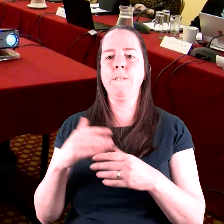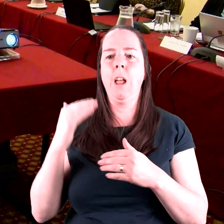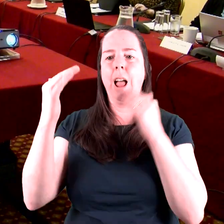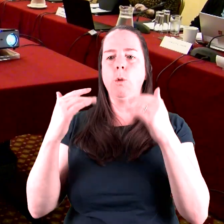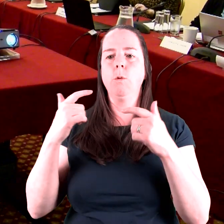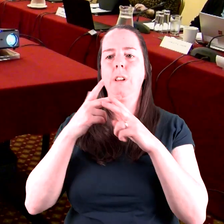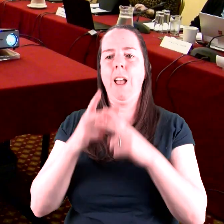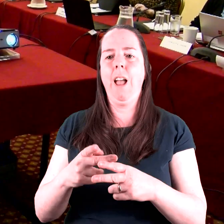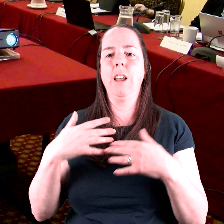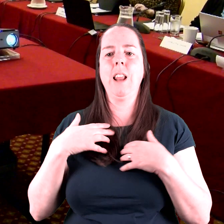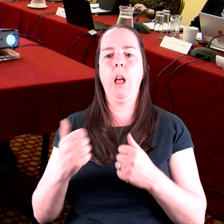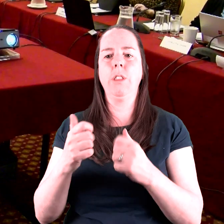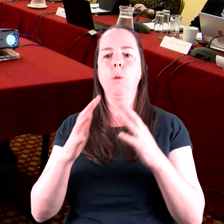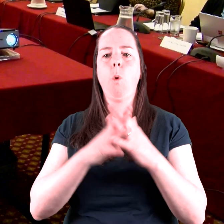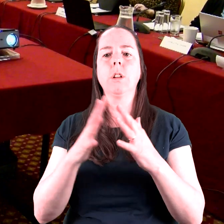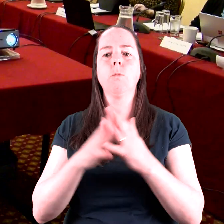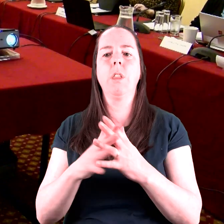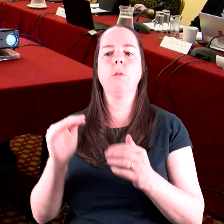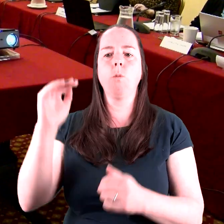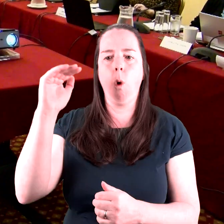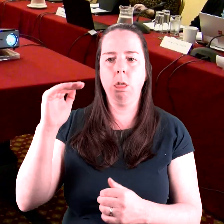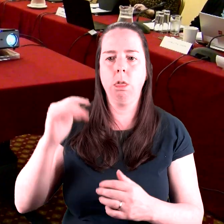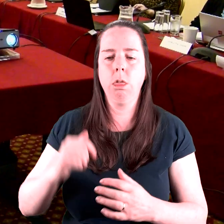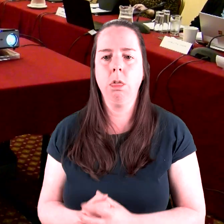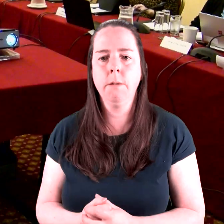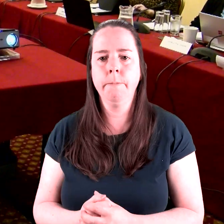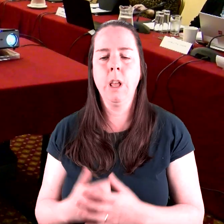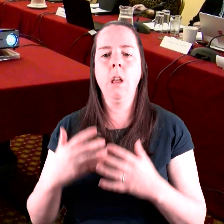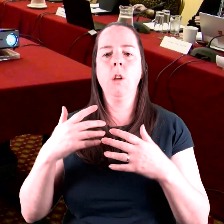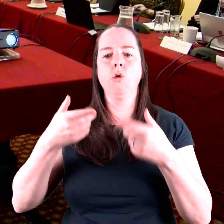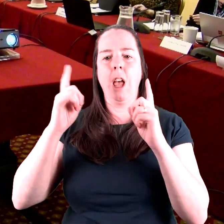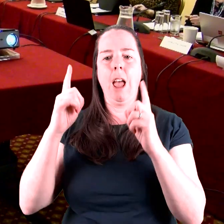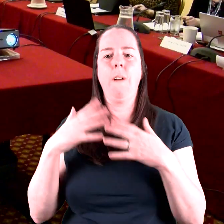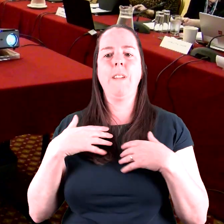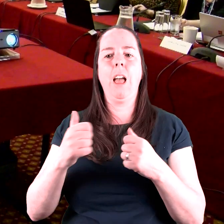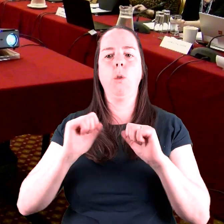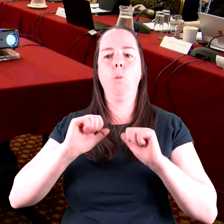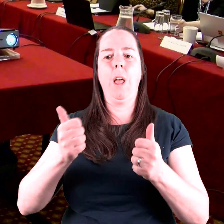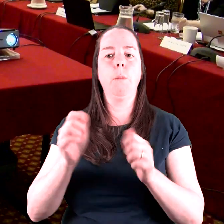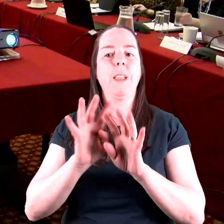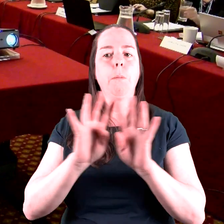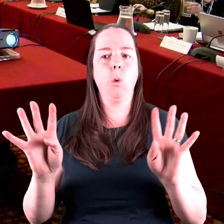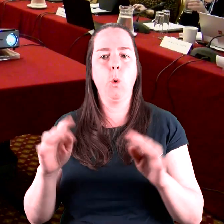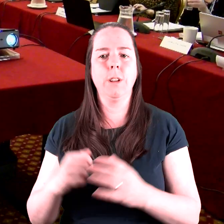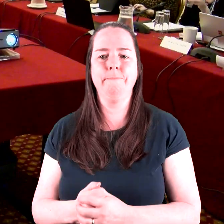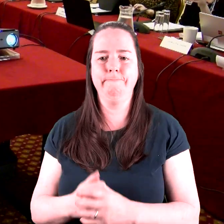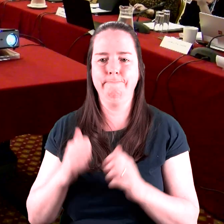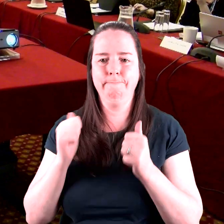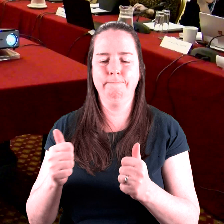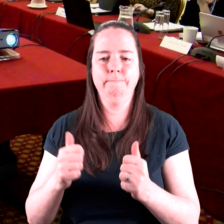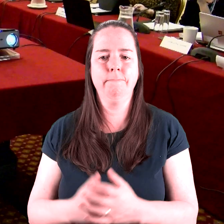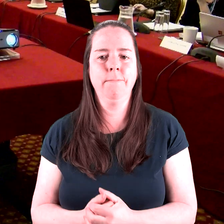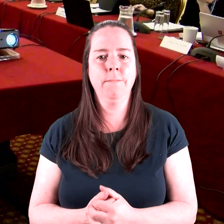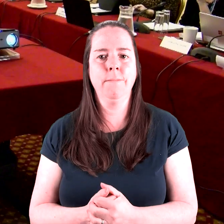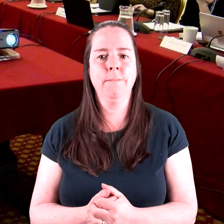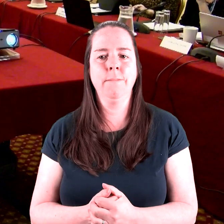the Cabinet Member for Adult Care and Health in Wandsworth and also Chair of the Health and Wellbeing Board. Thanks.